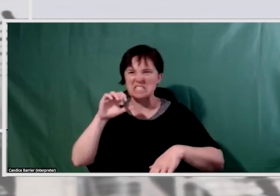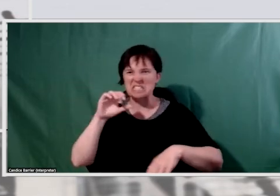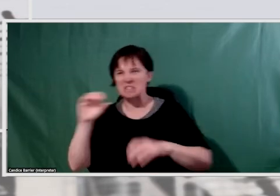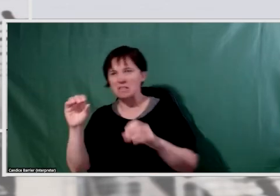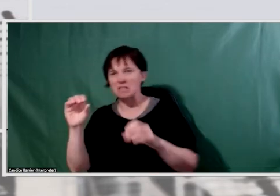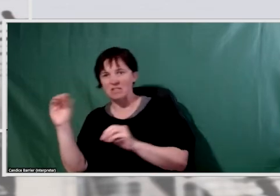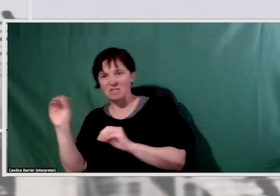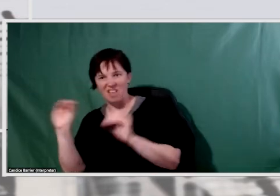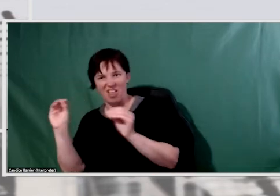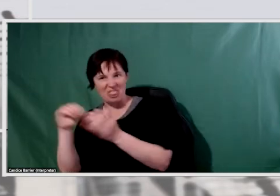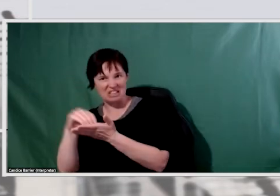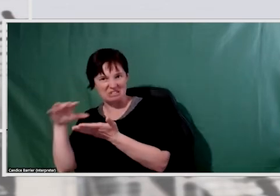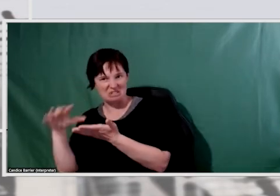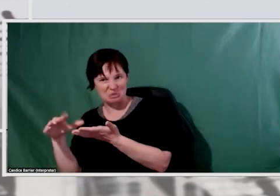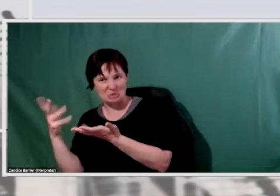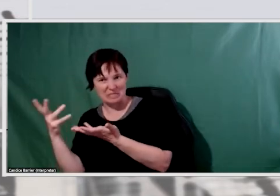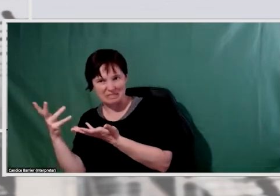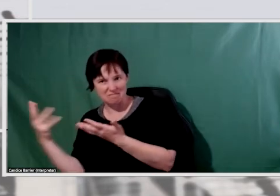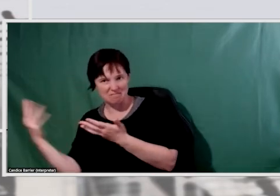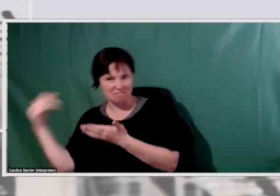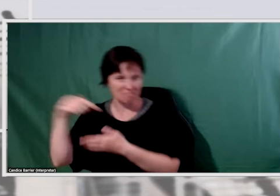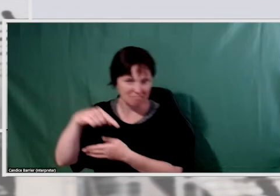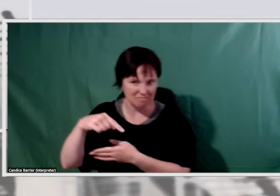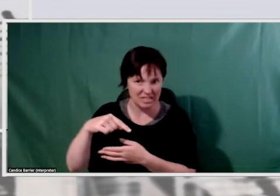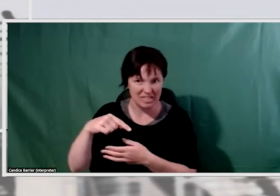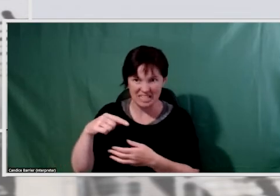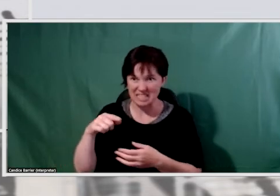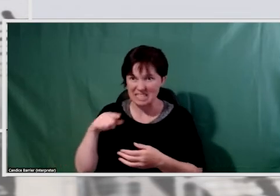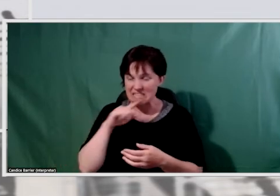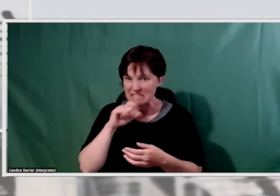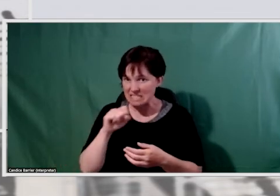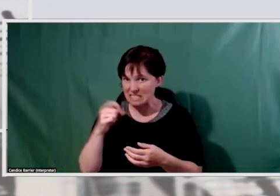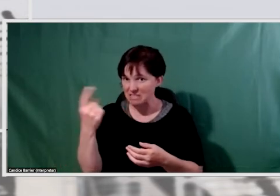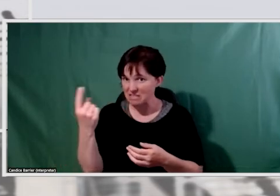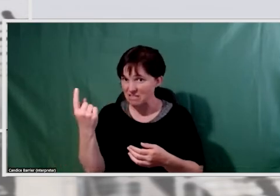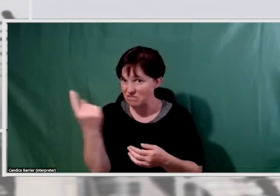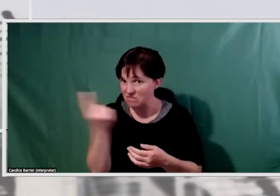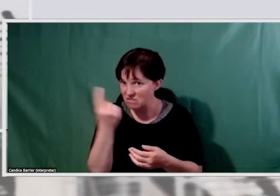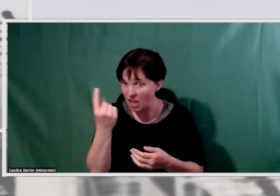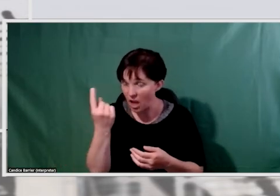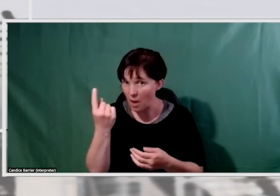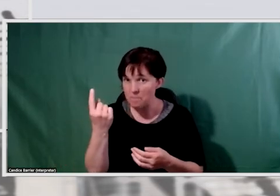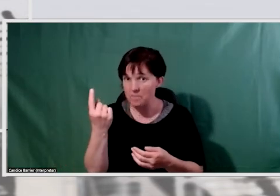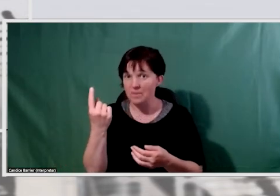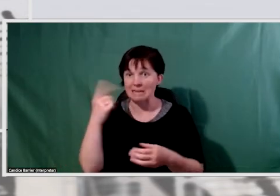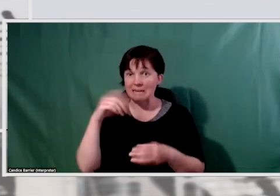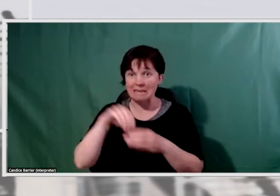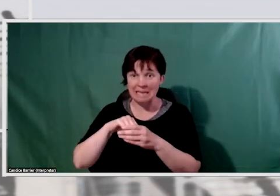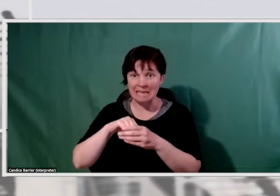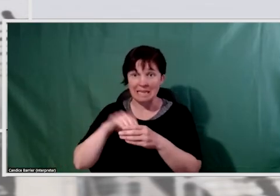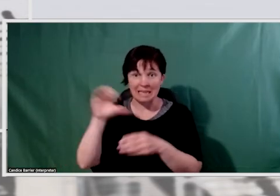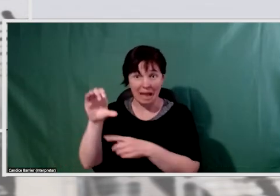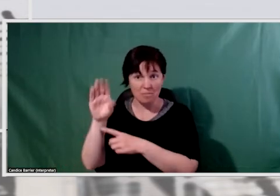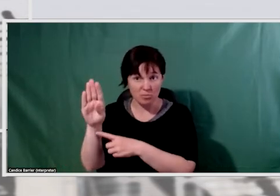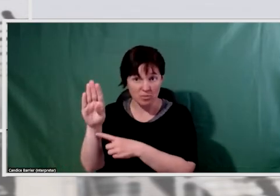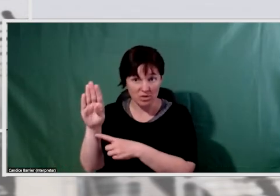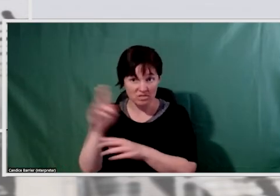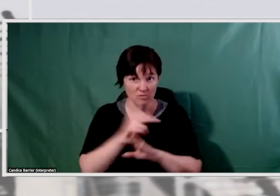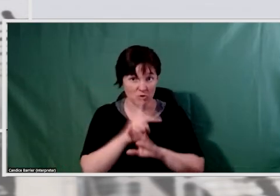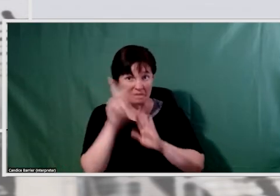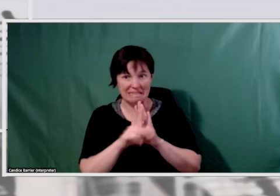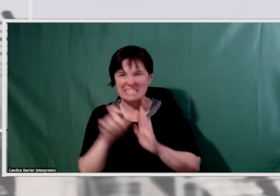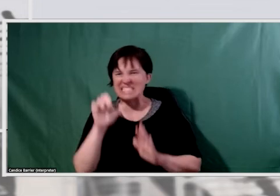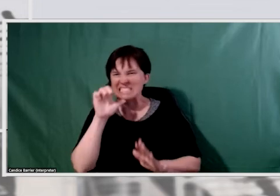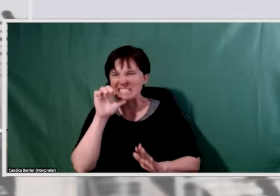will. So is there a provision in the capital budget for a project that isn't